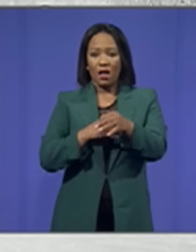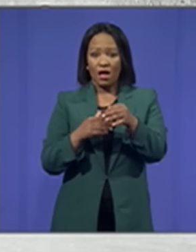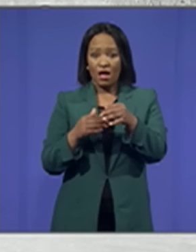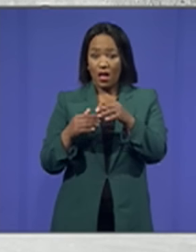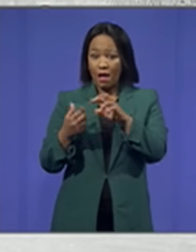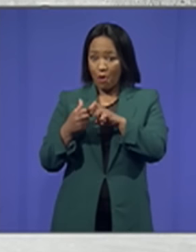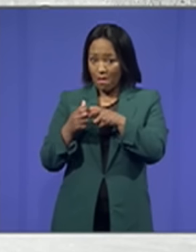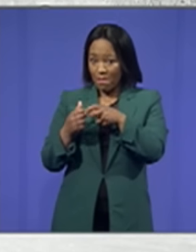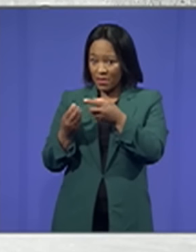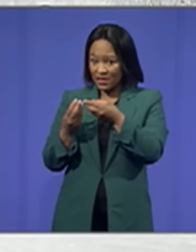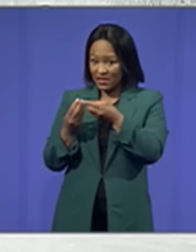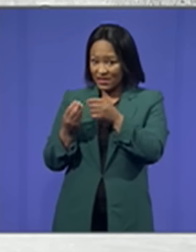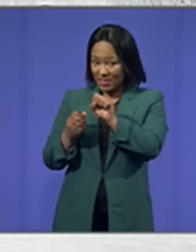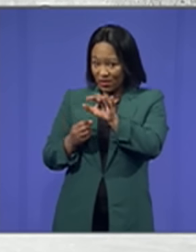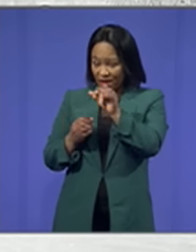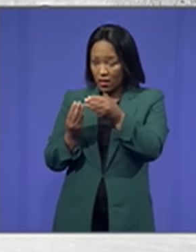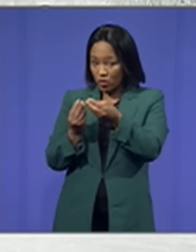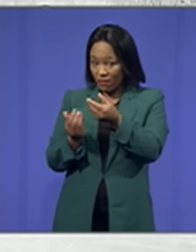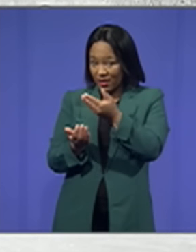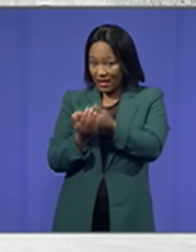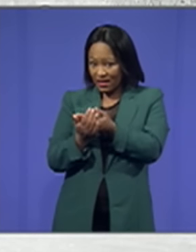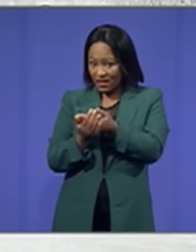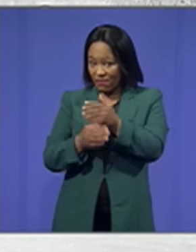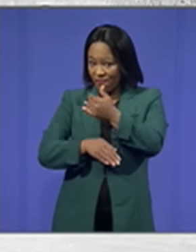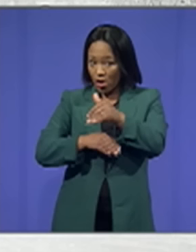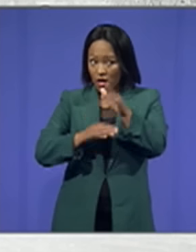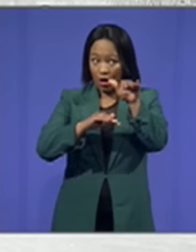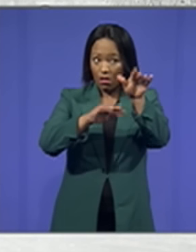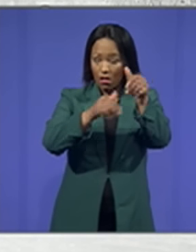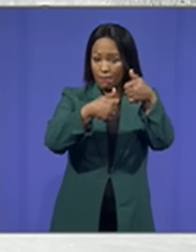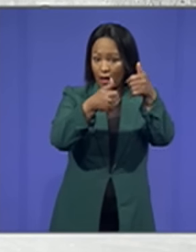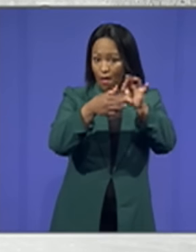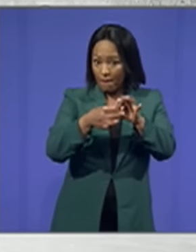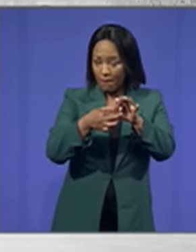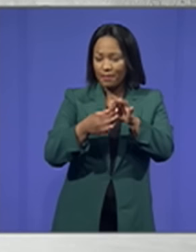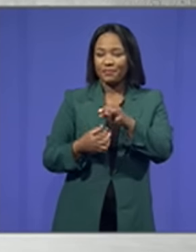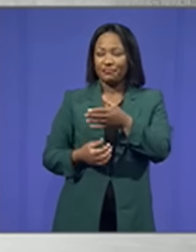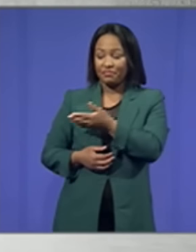Borwa. Maikutlo a hao kana a latela ka khatiso ya video ya WhatsApp.